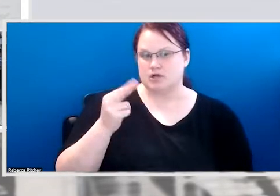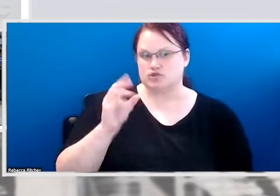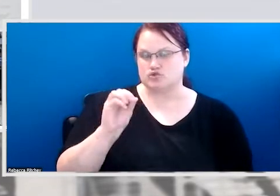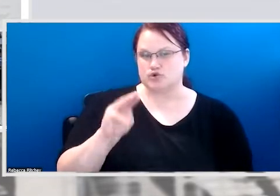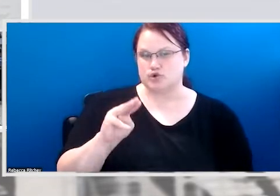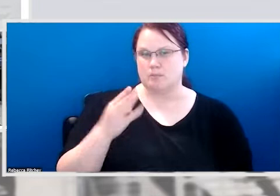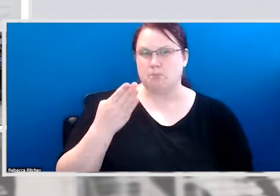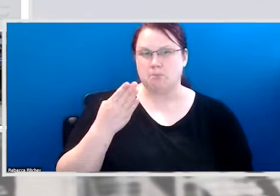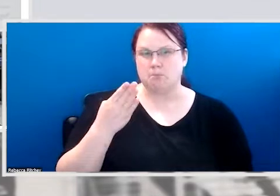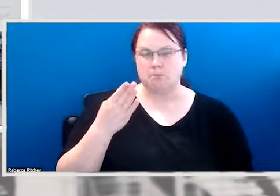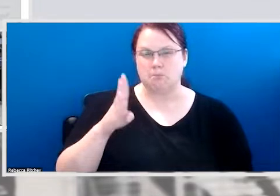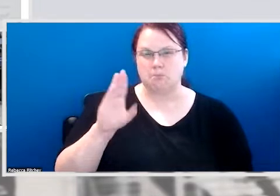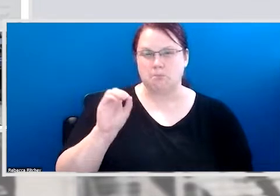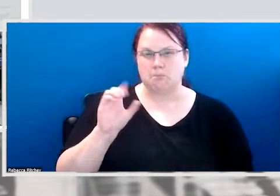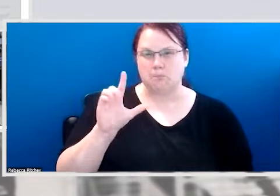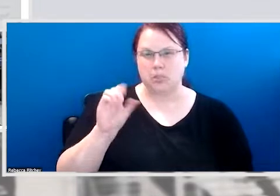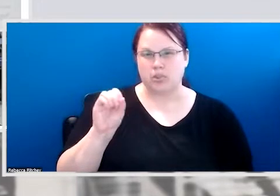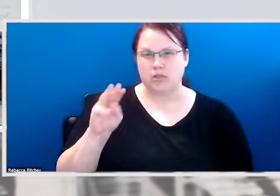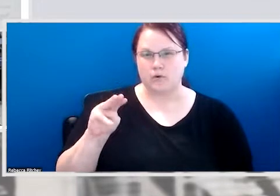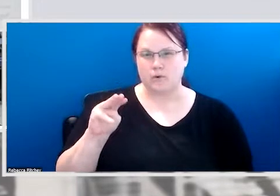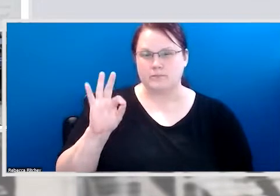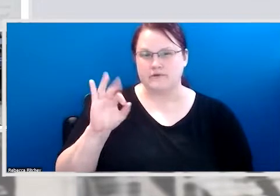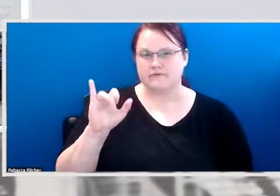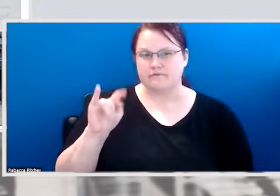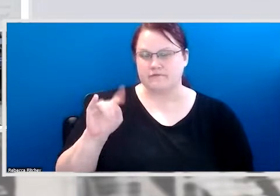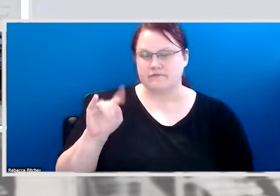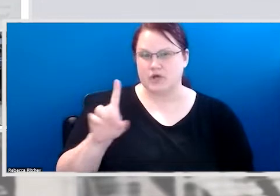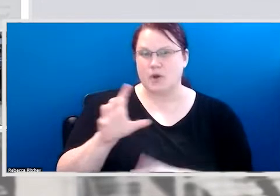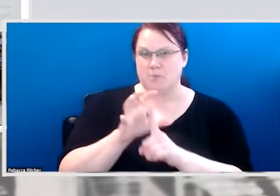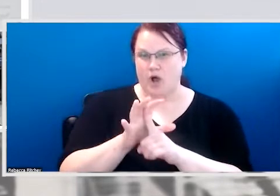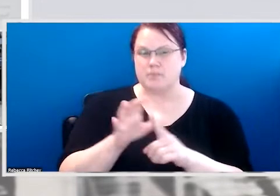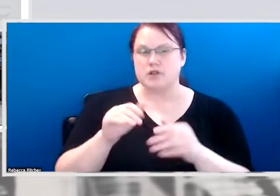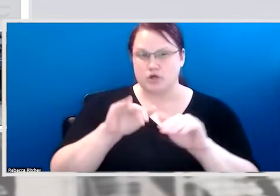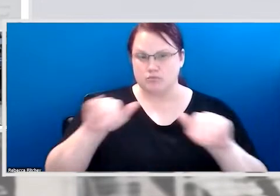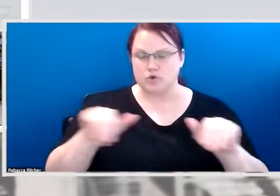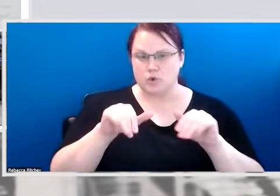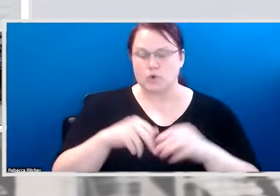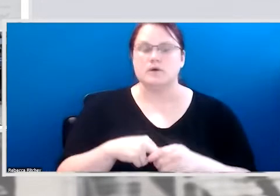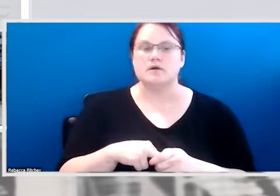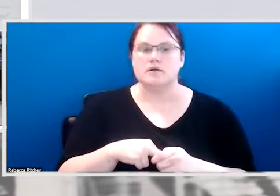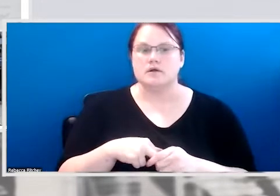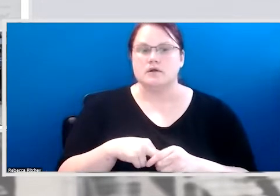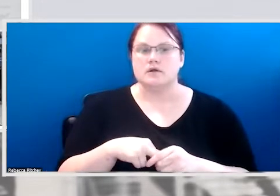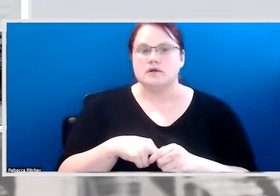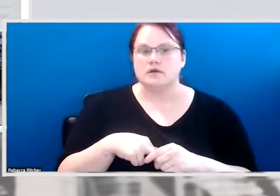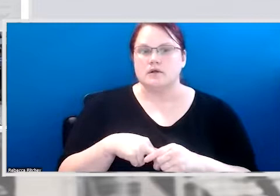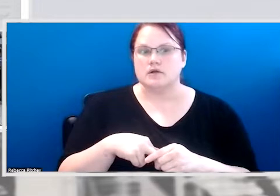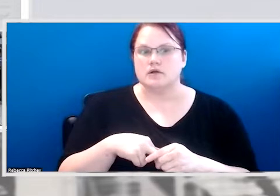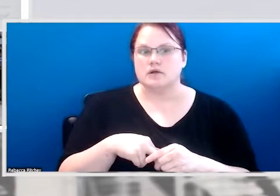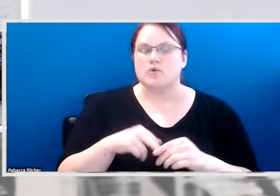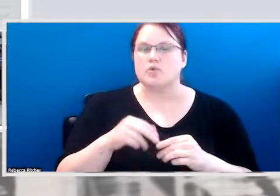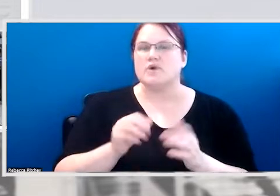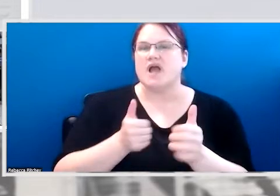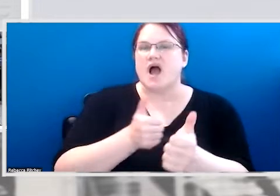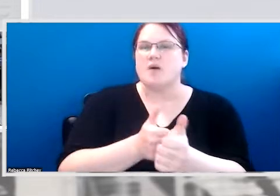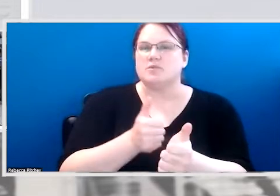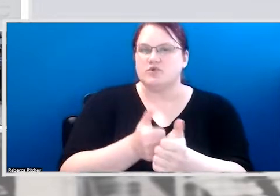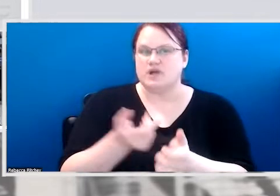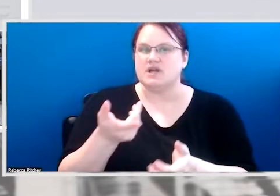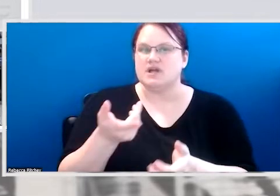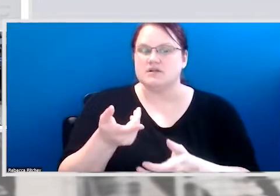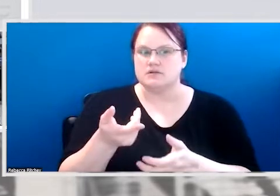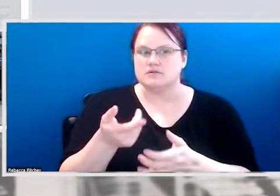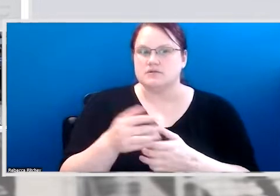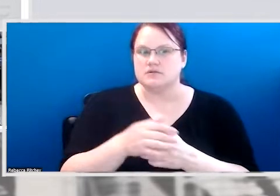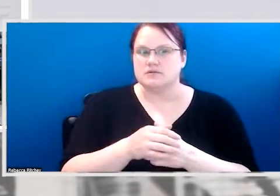which is a pretty popular pool. All of the big infrastructure, if we were to upgrade pools like we did with Shenley a few years ago, those expenses